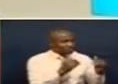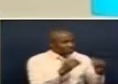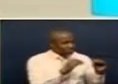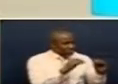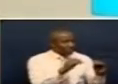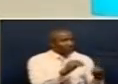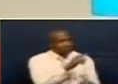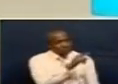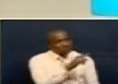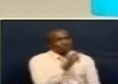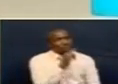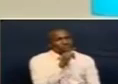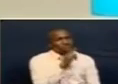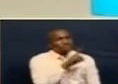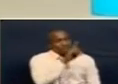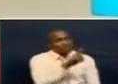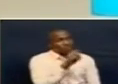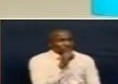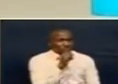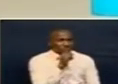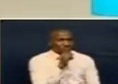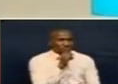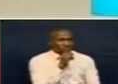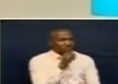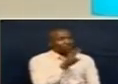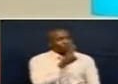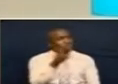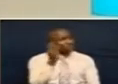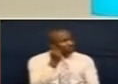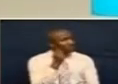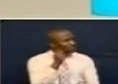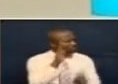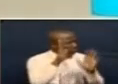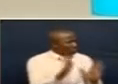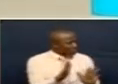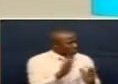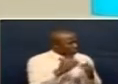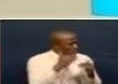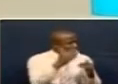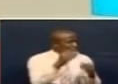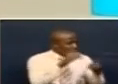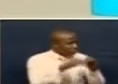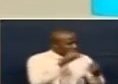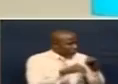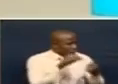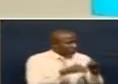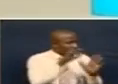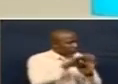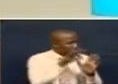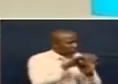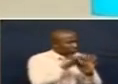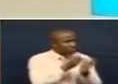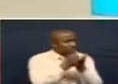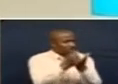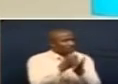start with you on the question of numbers. How critical is the Western Kenyan bloc to the assertion of NASA leader